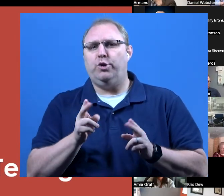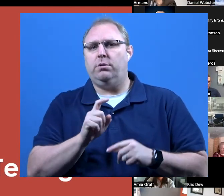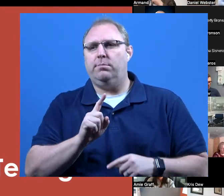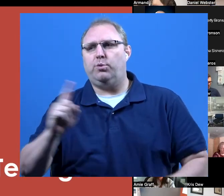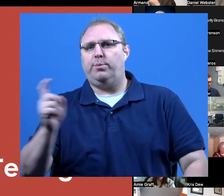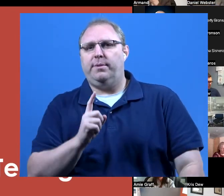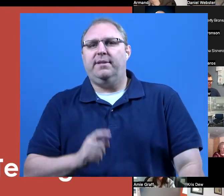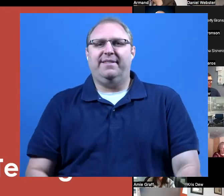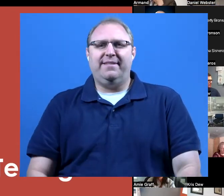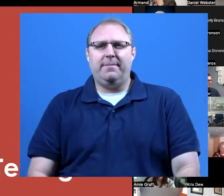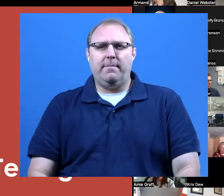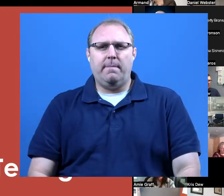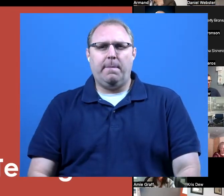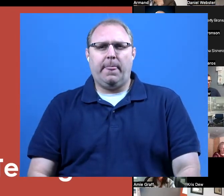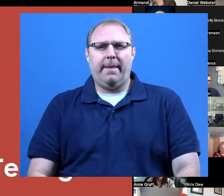Q&A.